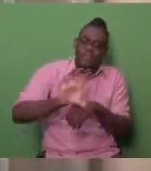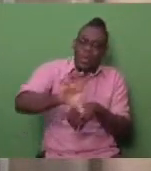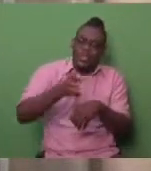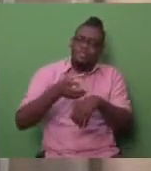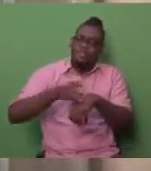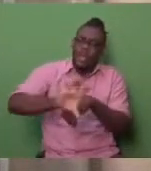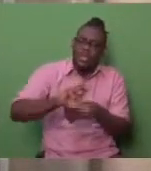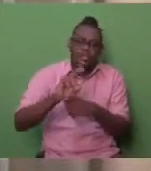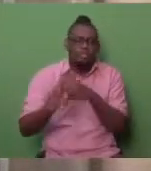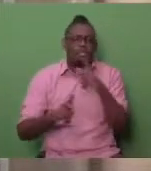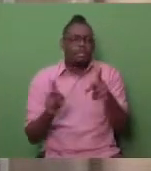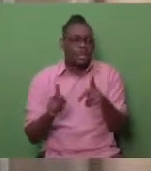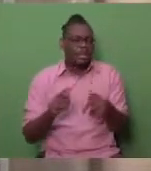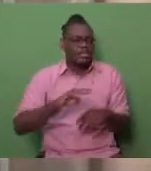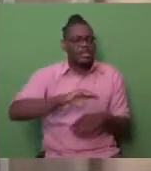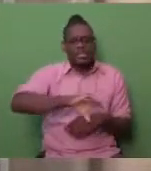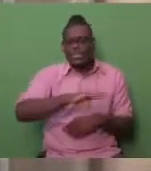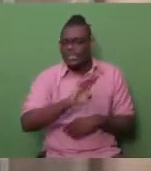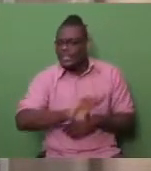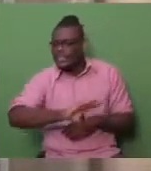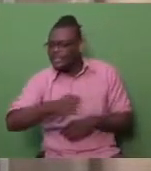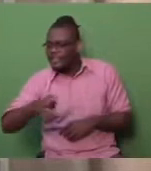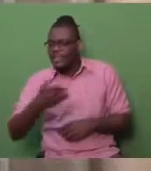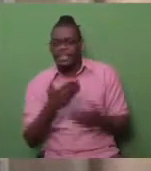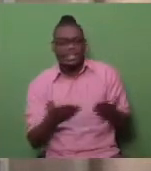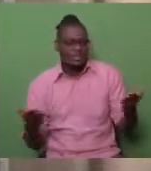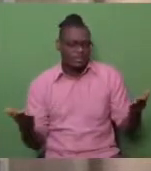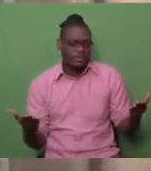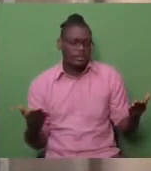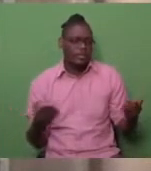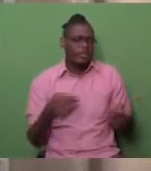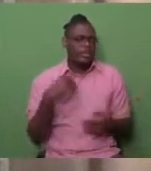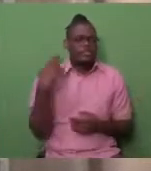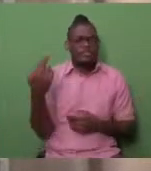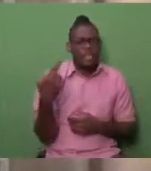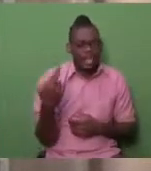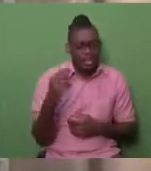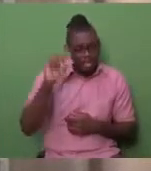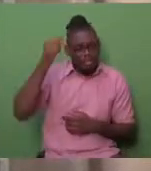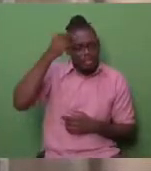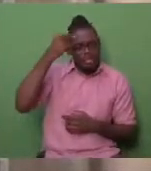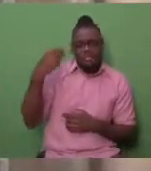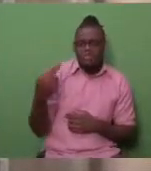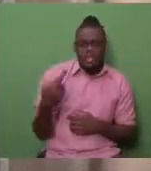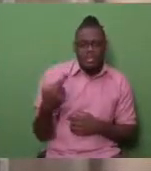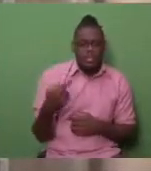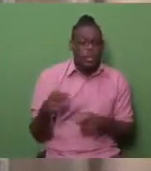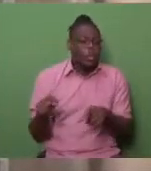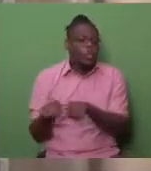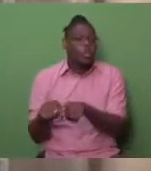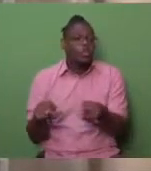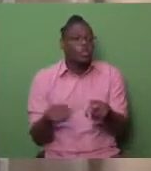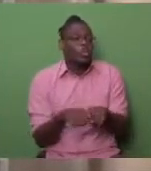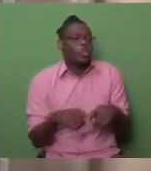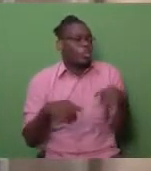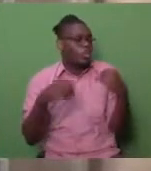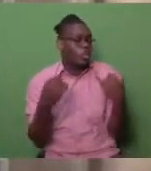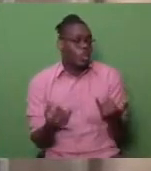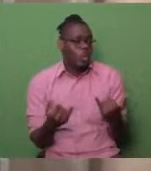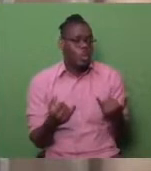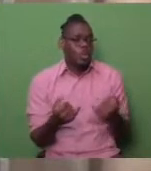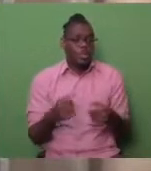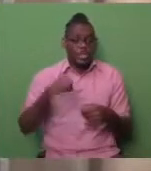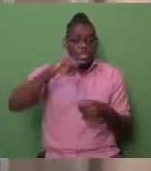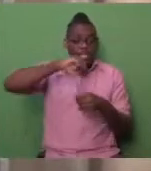well. They also reduced the gas subsidy, forcing taxi drivers and struggling families to pay more for